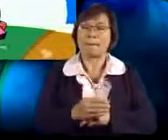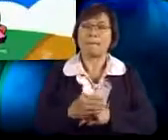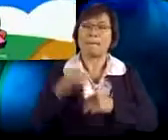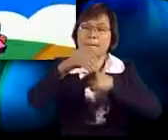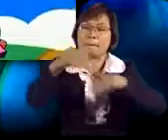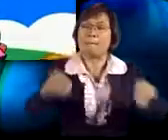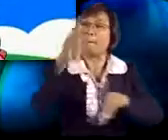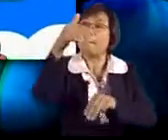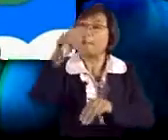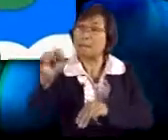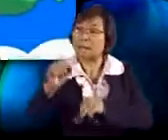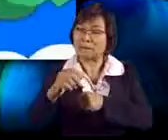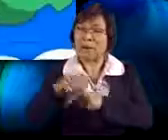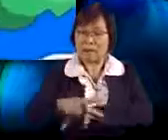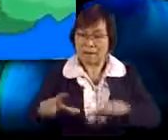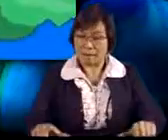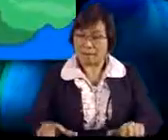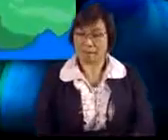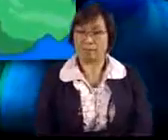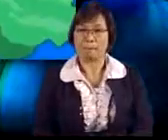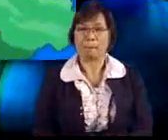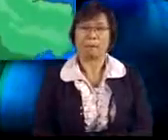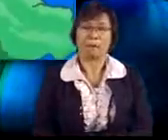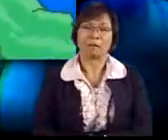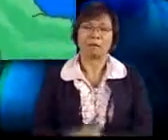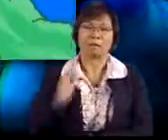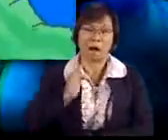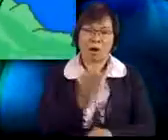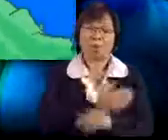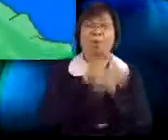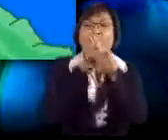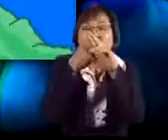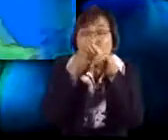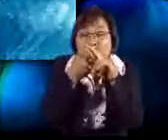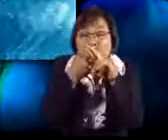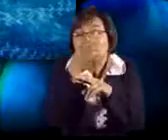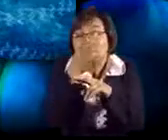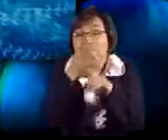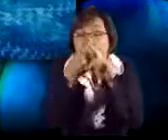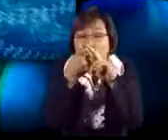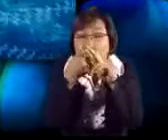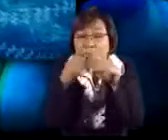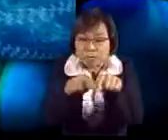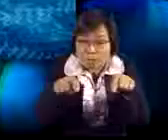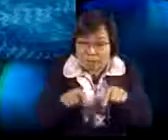lab? Shh. Don't tell anyone it's our secret place.